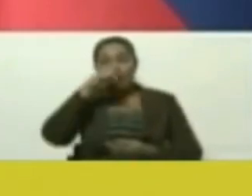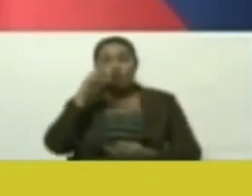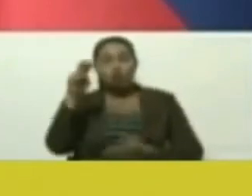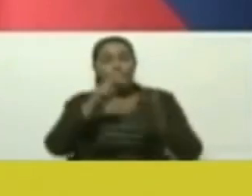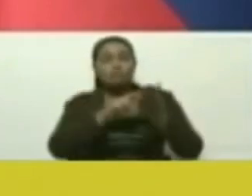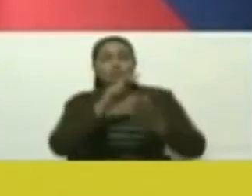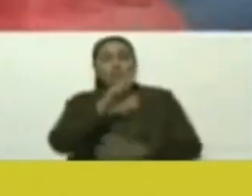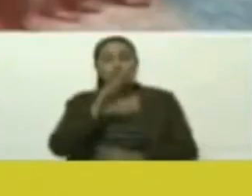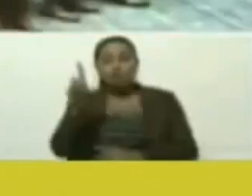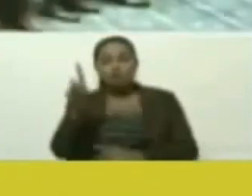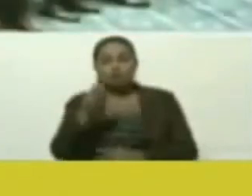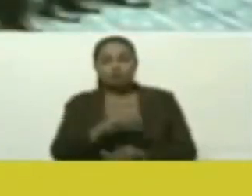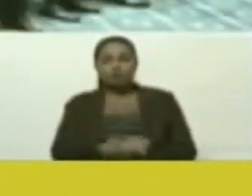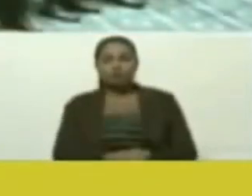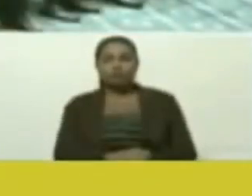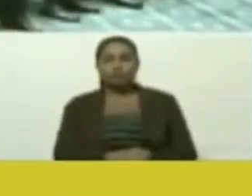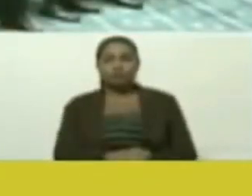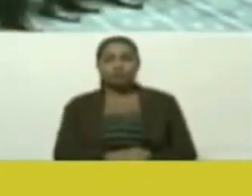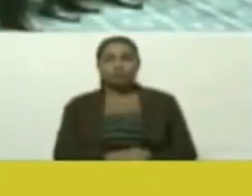In